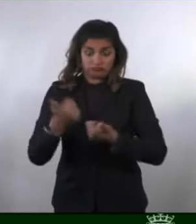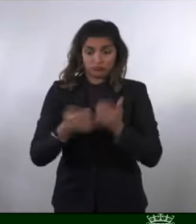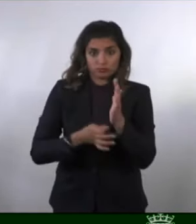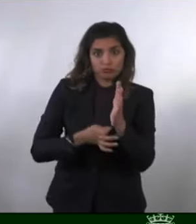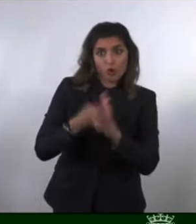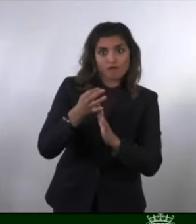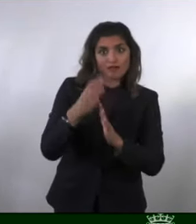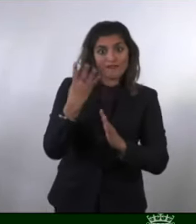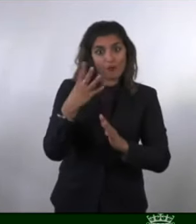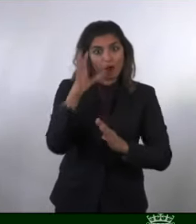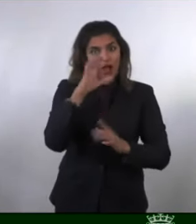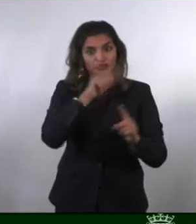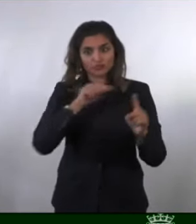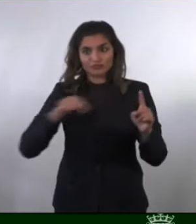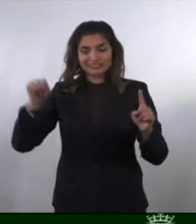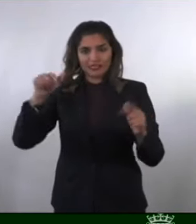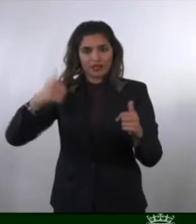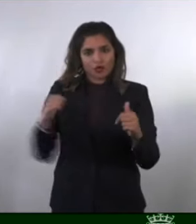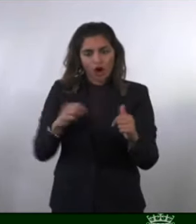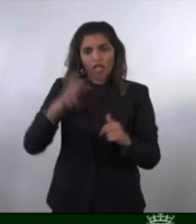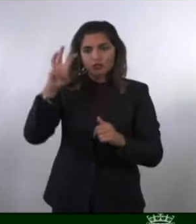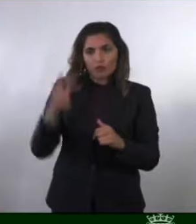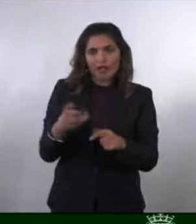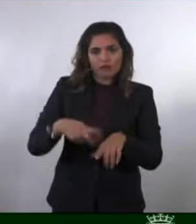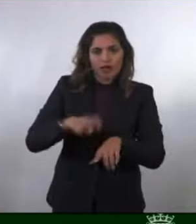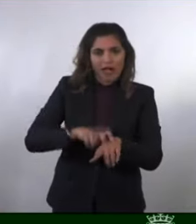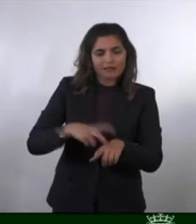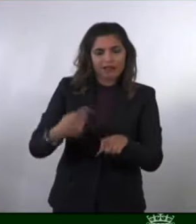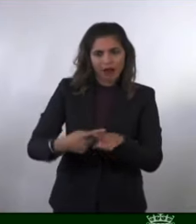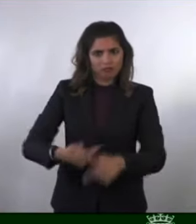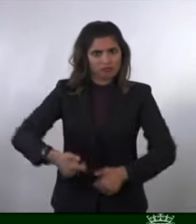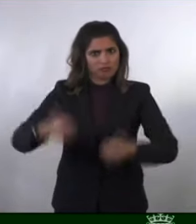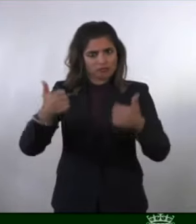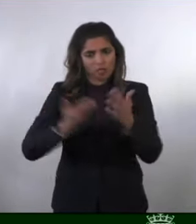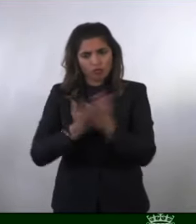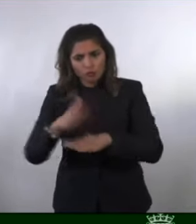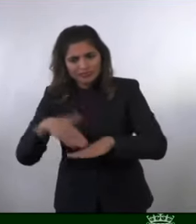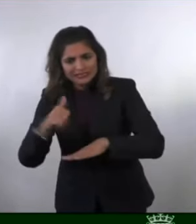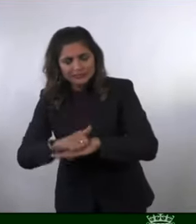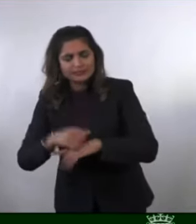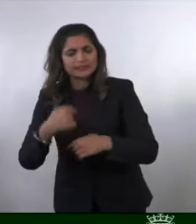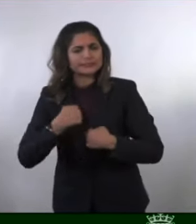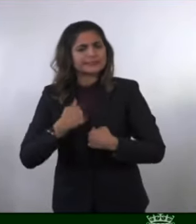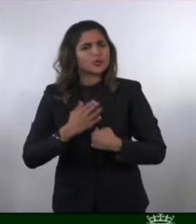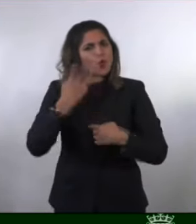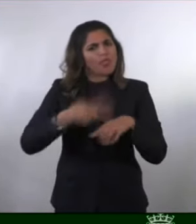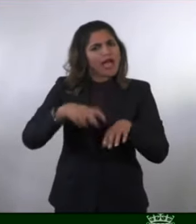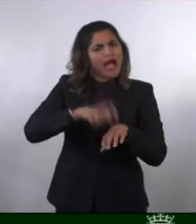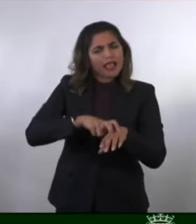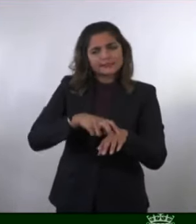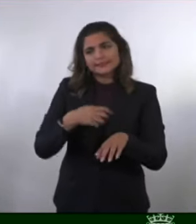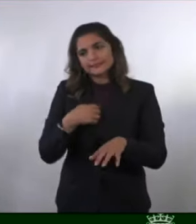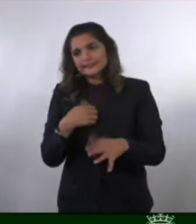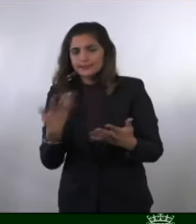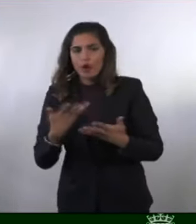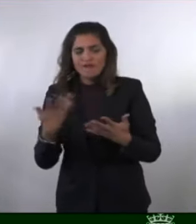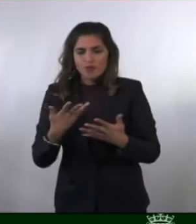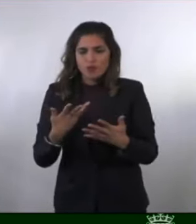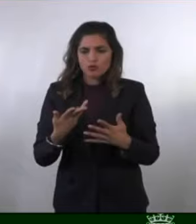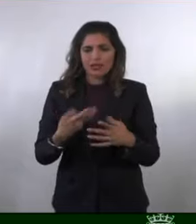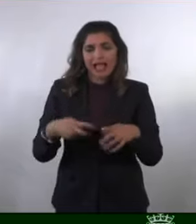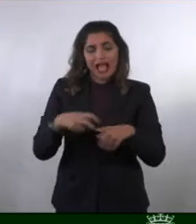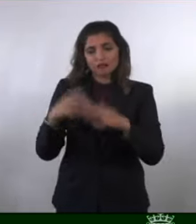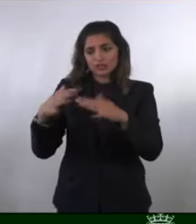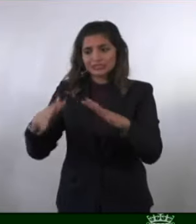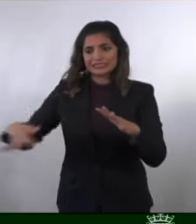of the UK around the Christmas season. Given the particular context of Northern Ireland and indeed all the links across the Irish Sea, can